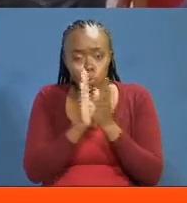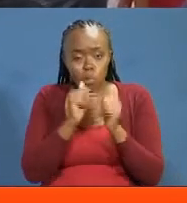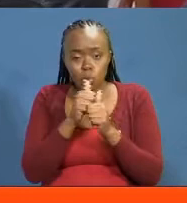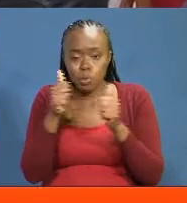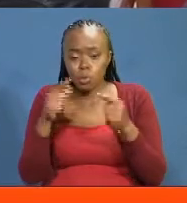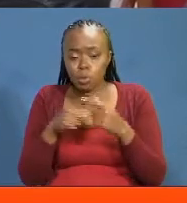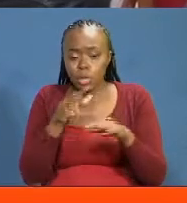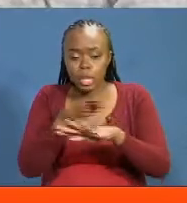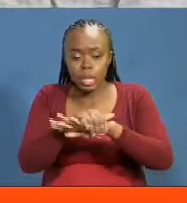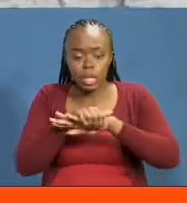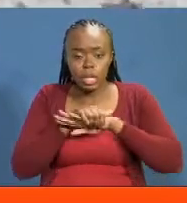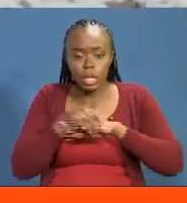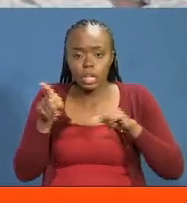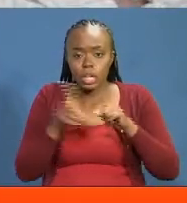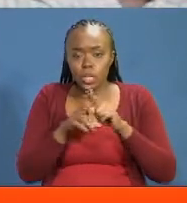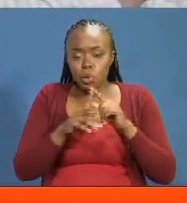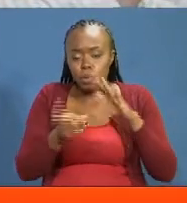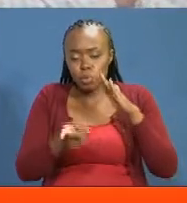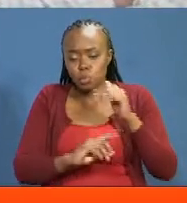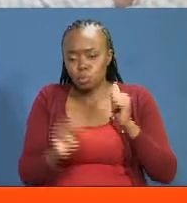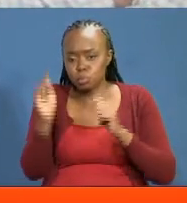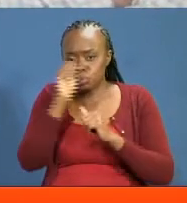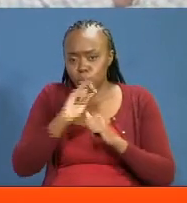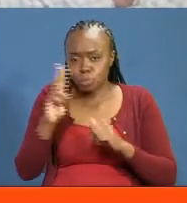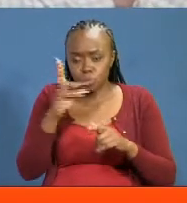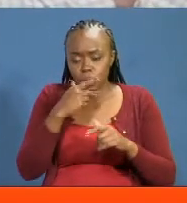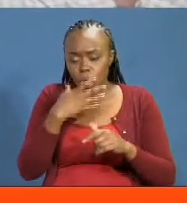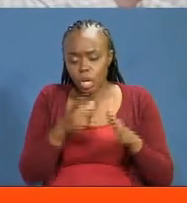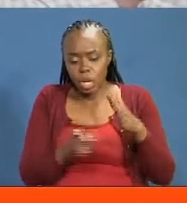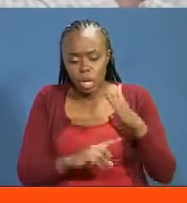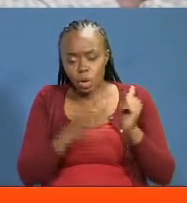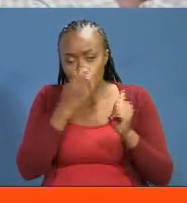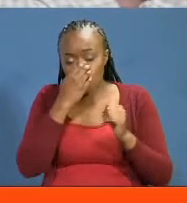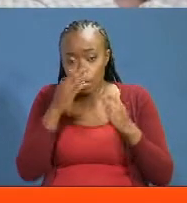have called out the president over Ruto's blockage